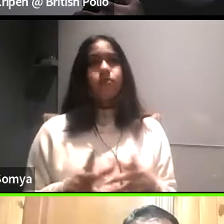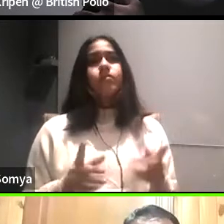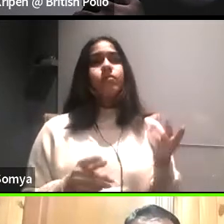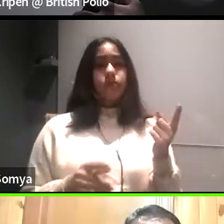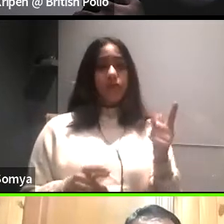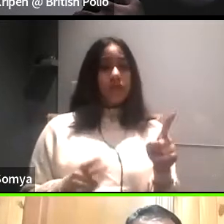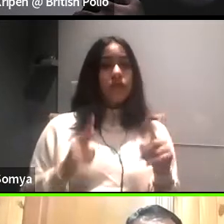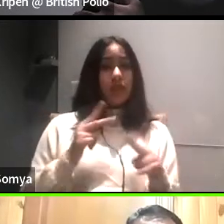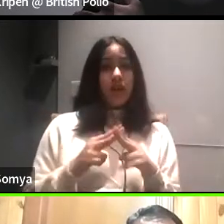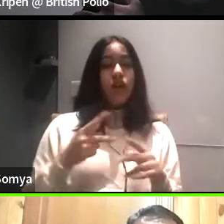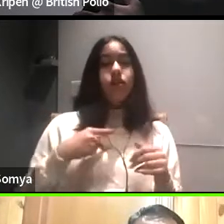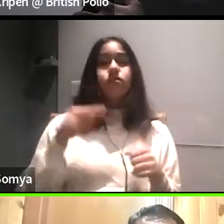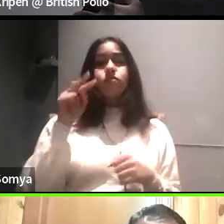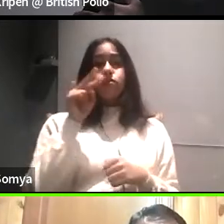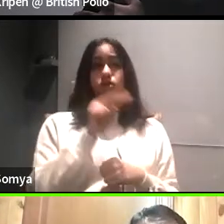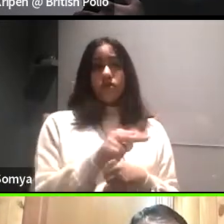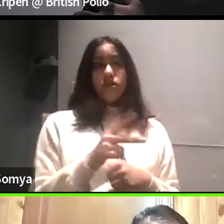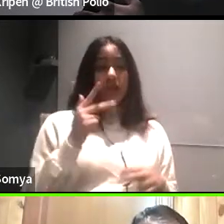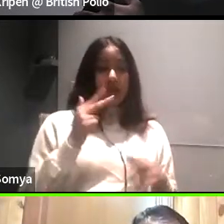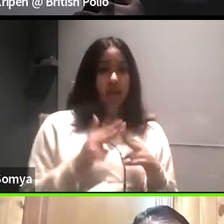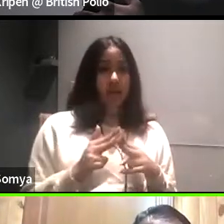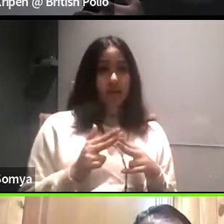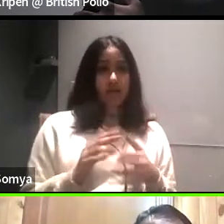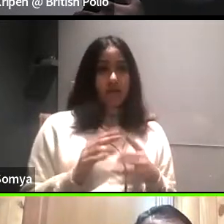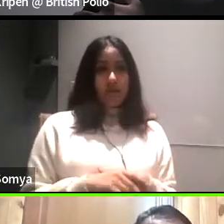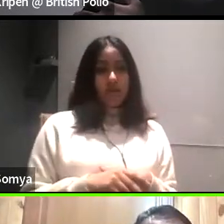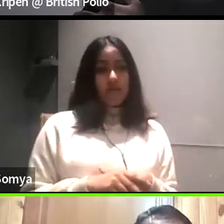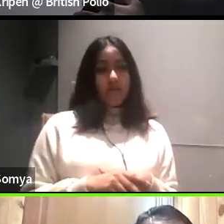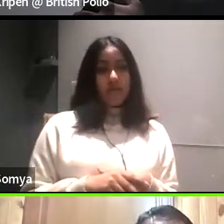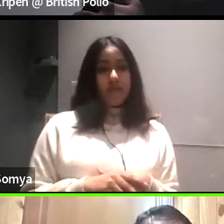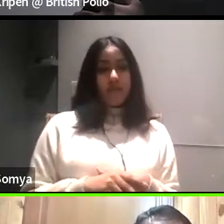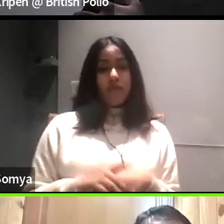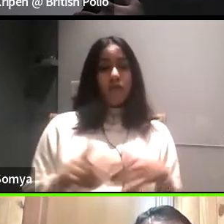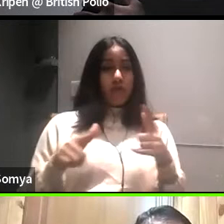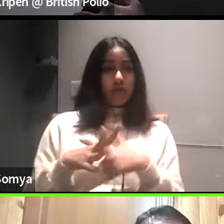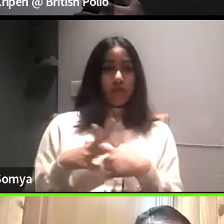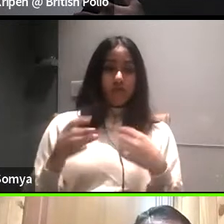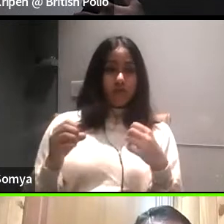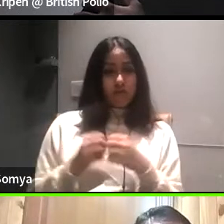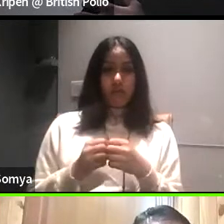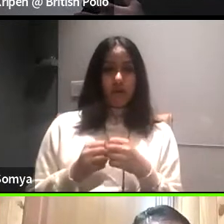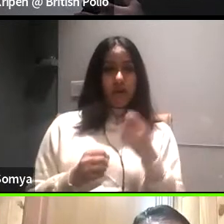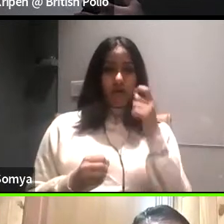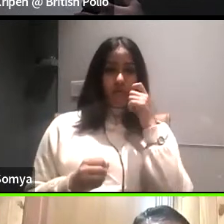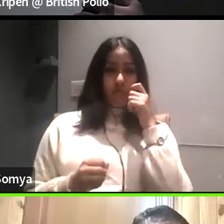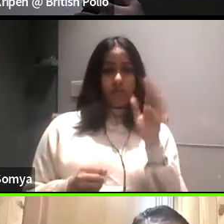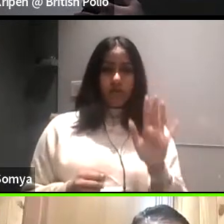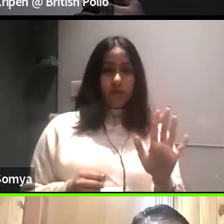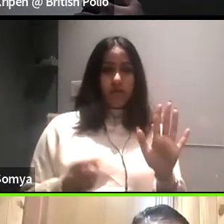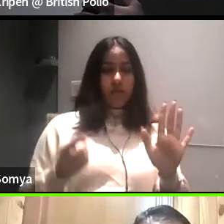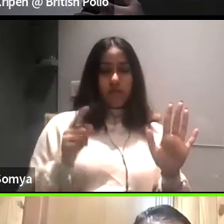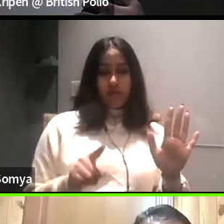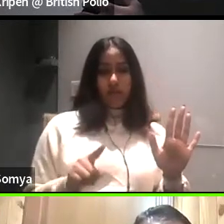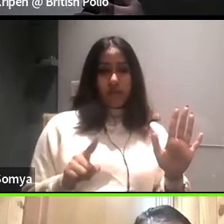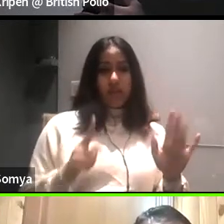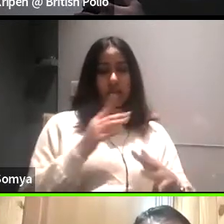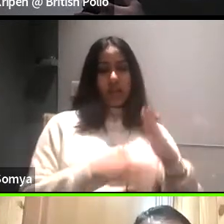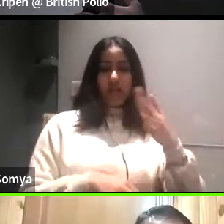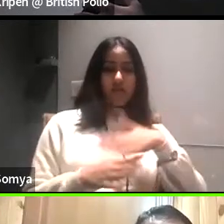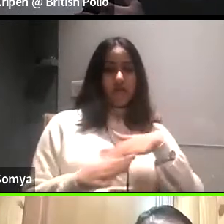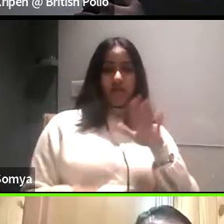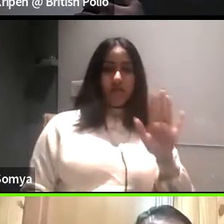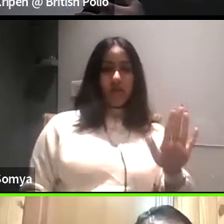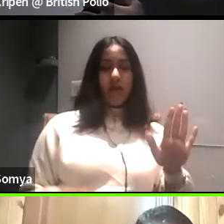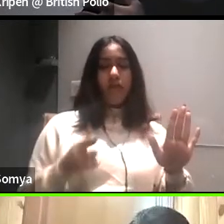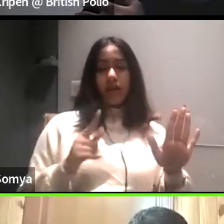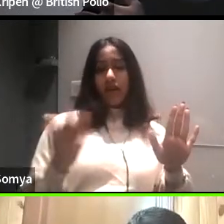we are seeing that more males getting jobs who are disabled